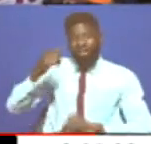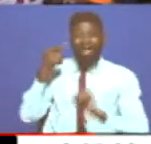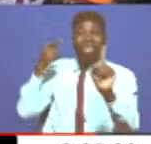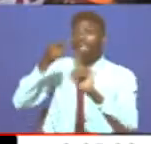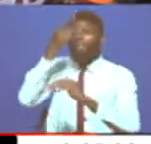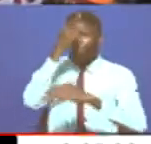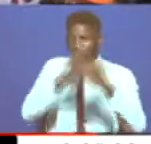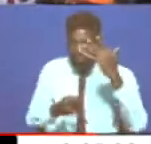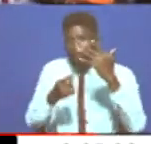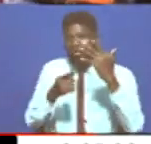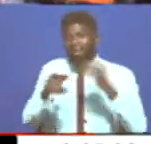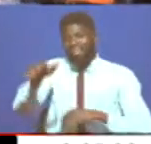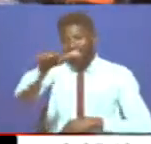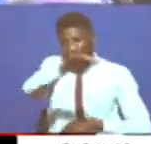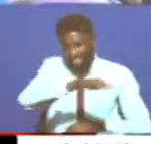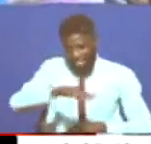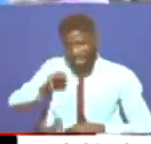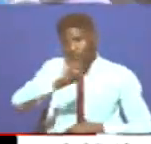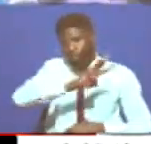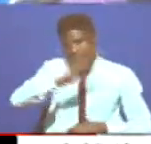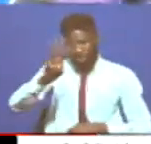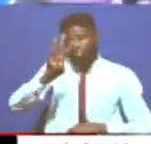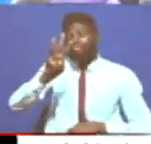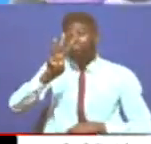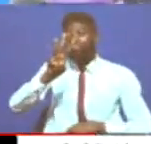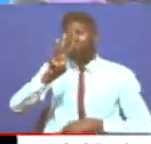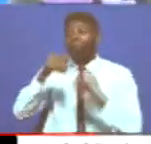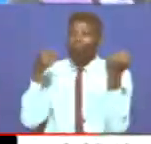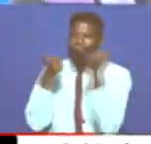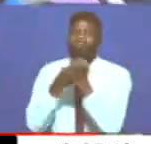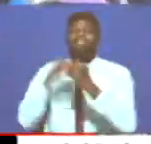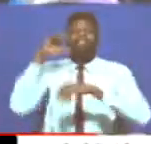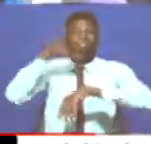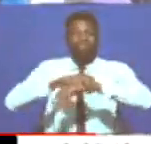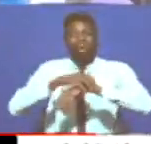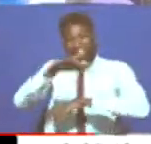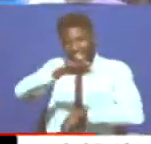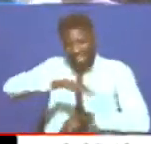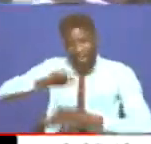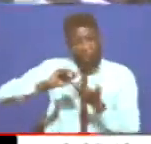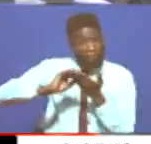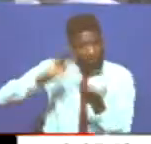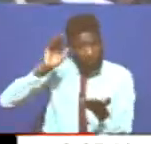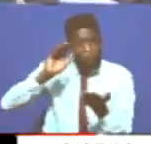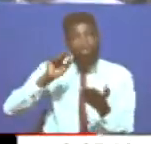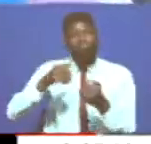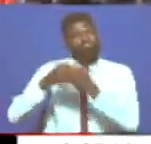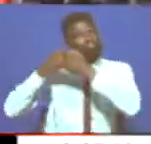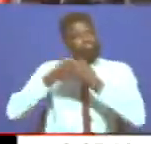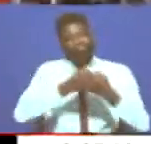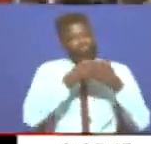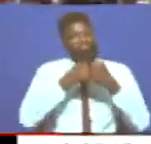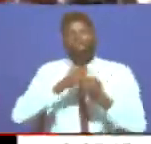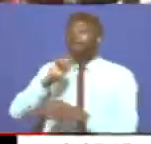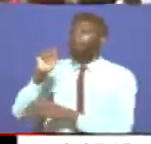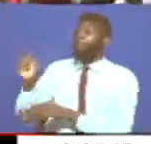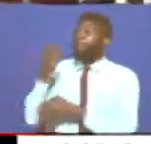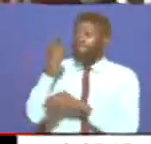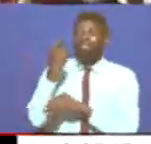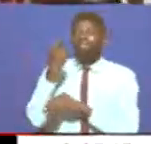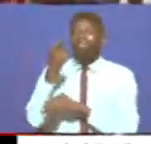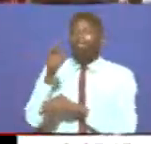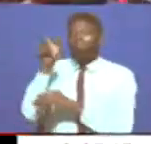base in the wider former Western Province, even as the region increasingly becomes a battleground for presidential candidates eyeing the